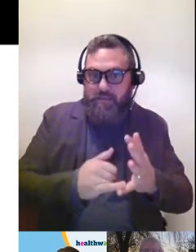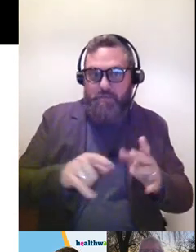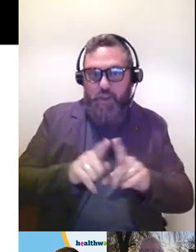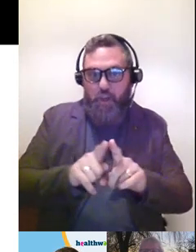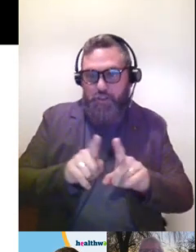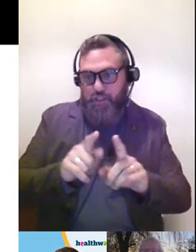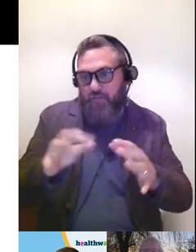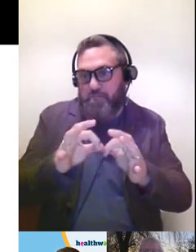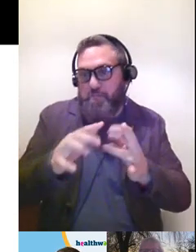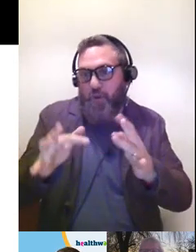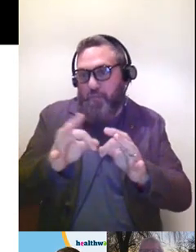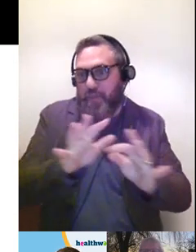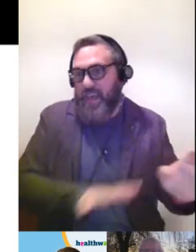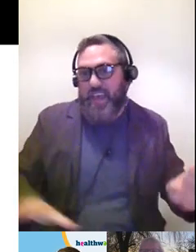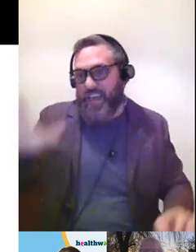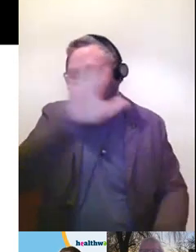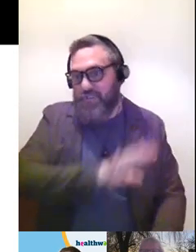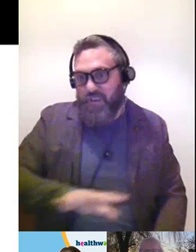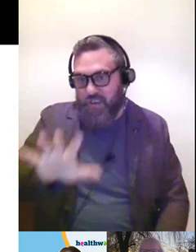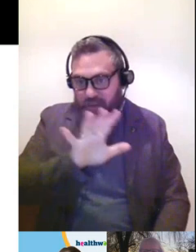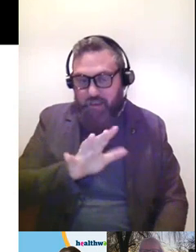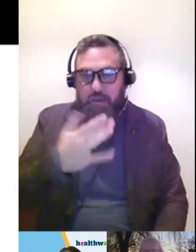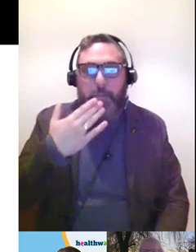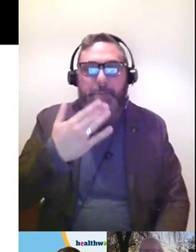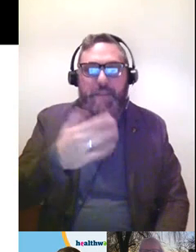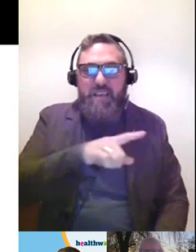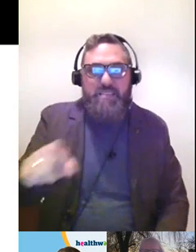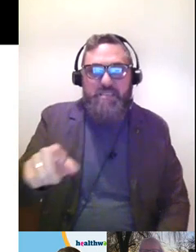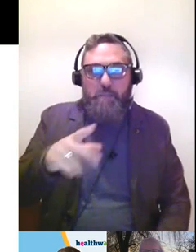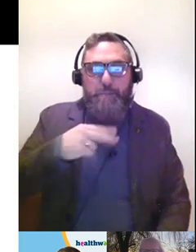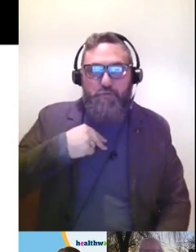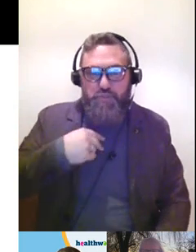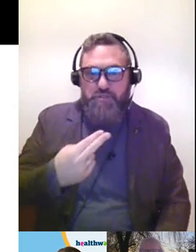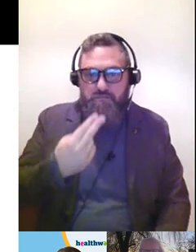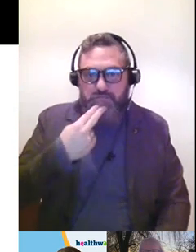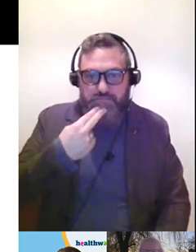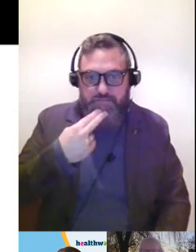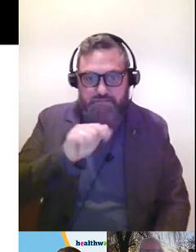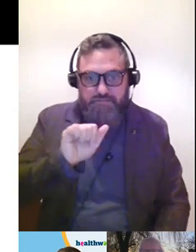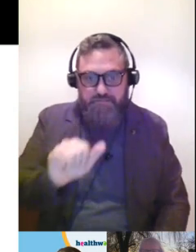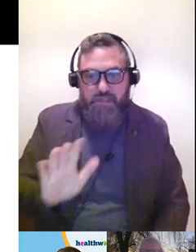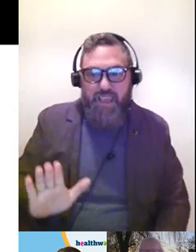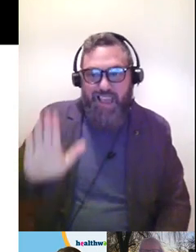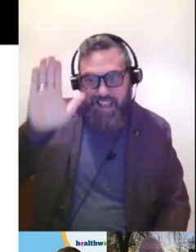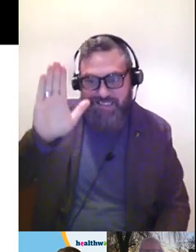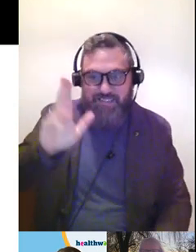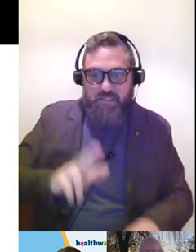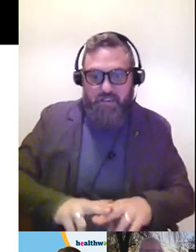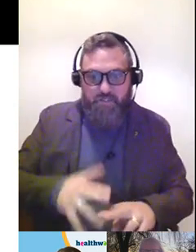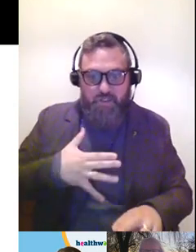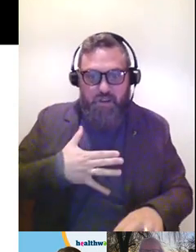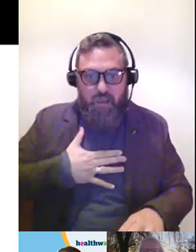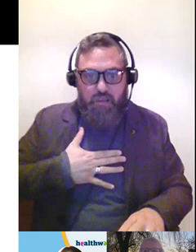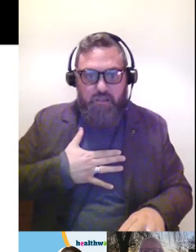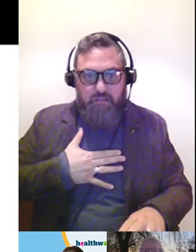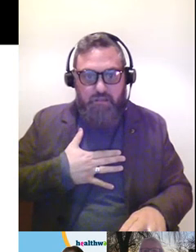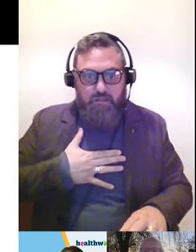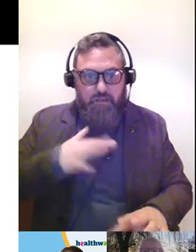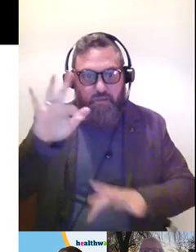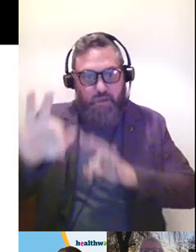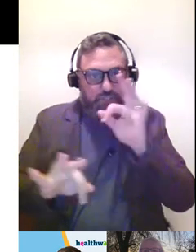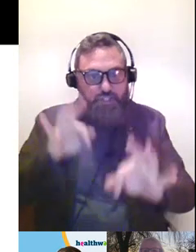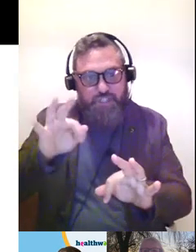Bob. Please can you mute your microphone and raise your virtual hand should you like to ask a question in the Q&A